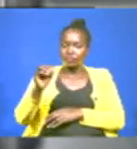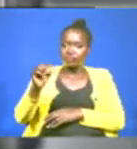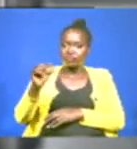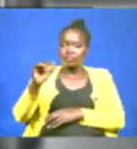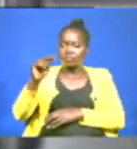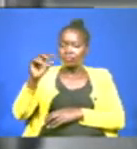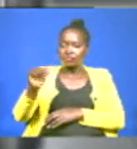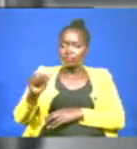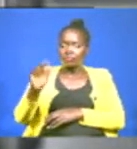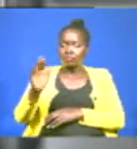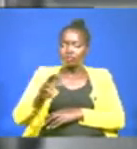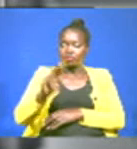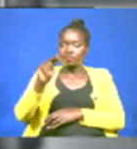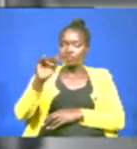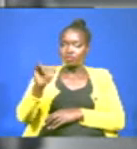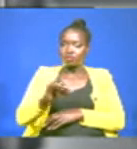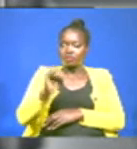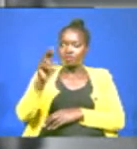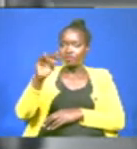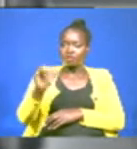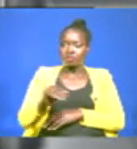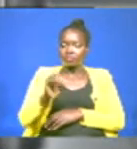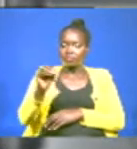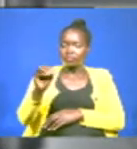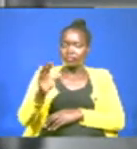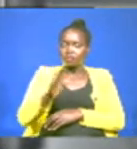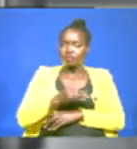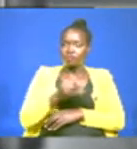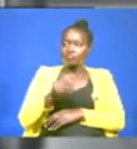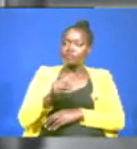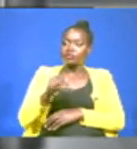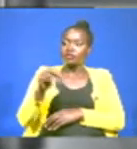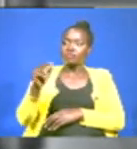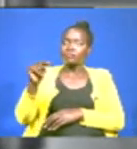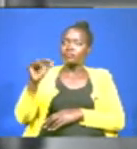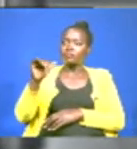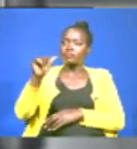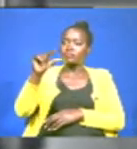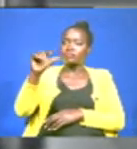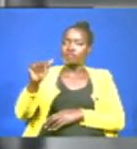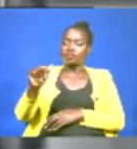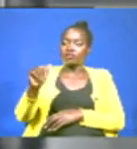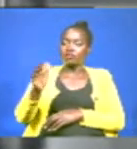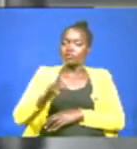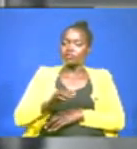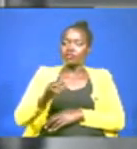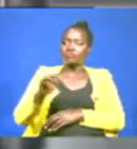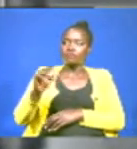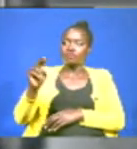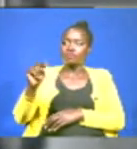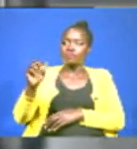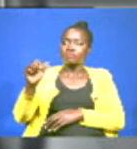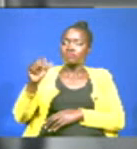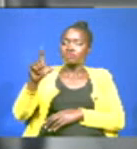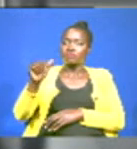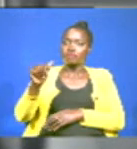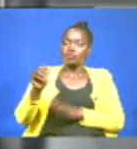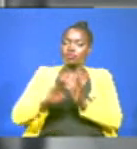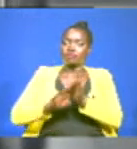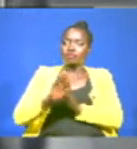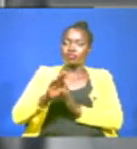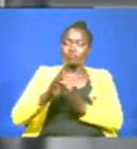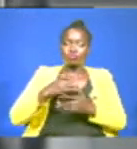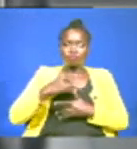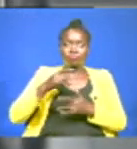Charles Jonjo, Jeremiah Nyaga, and Ronald Ngala. By now, Gishuru had developed an interest in politics